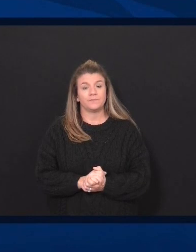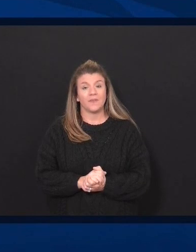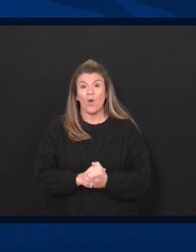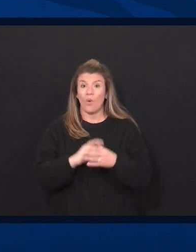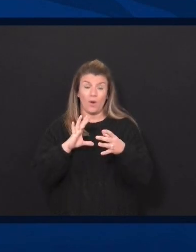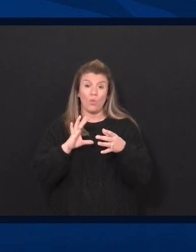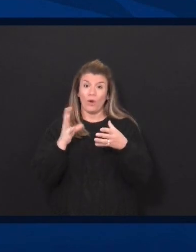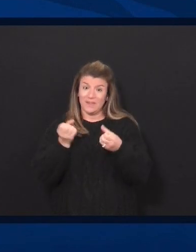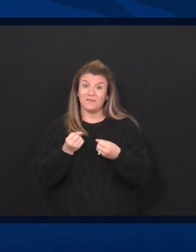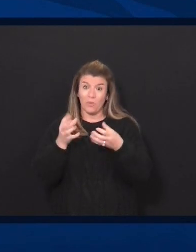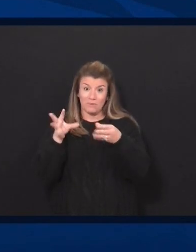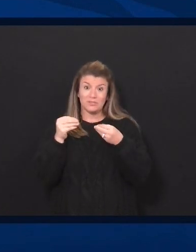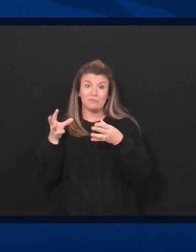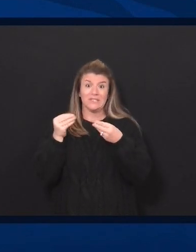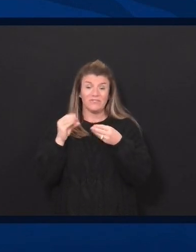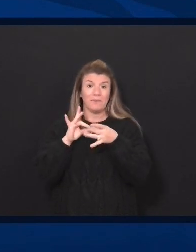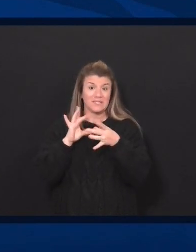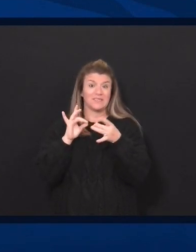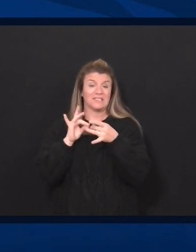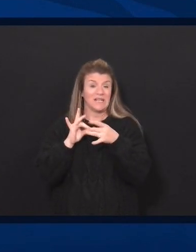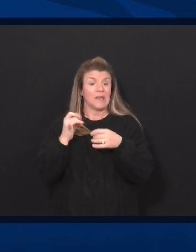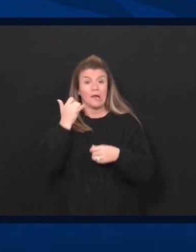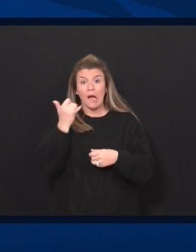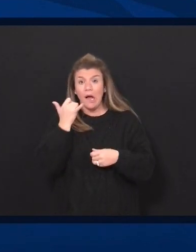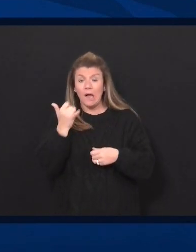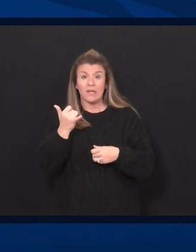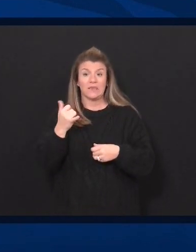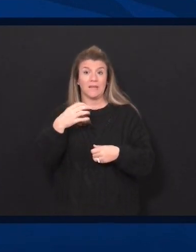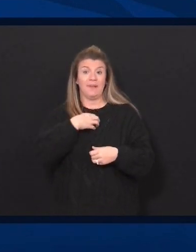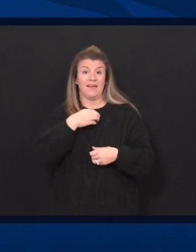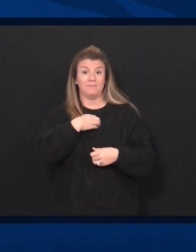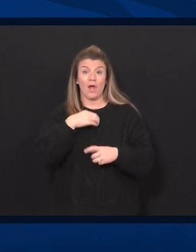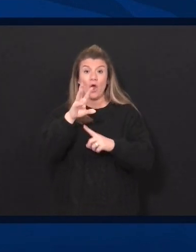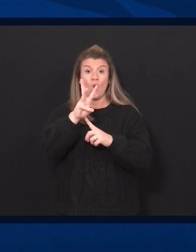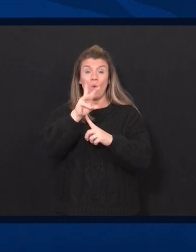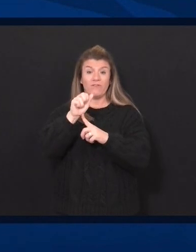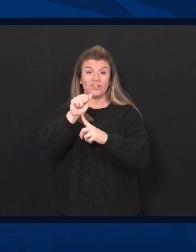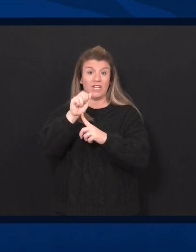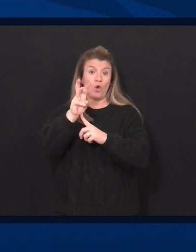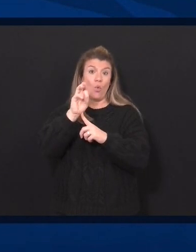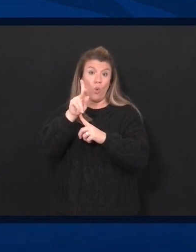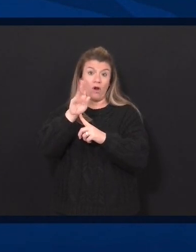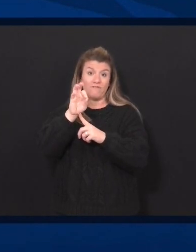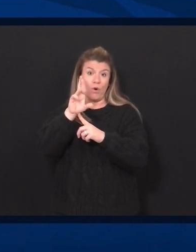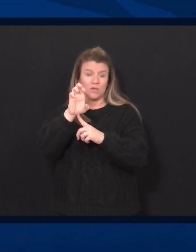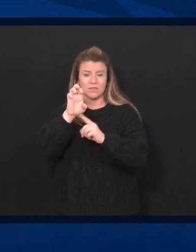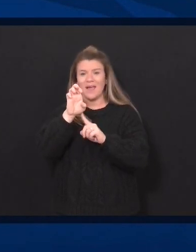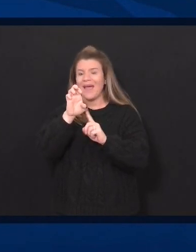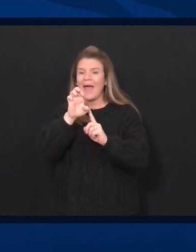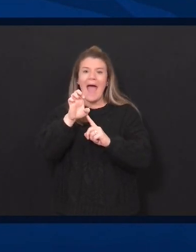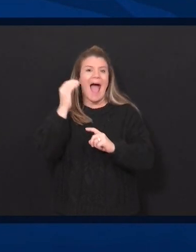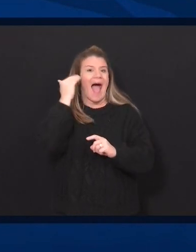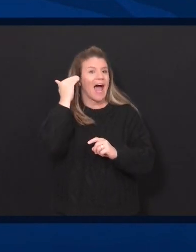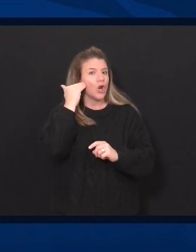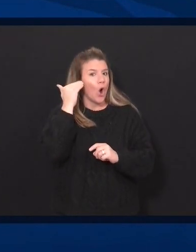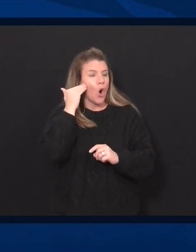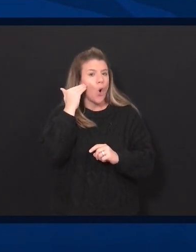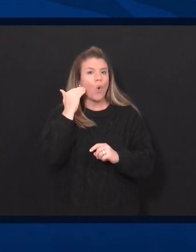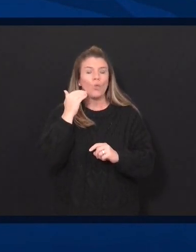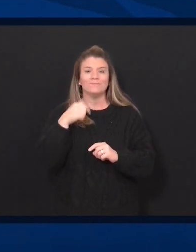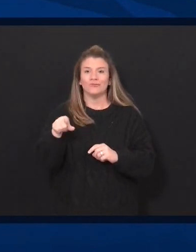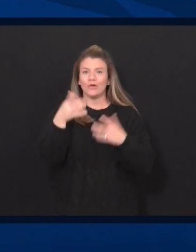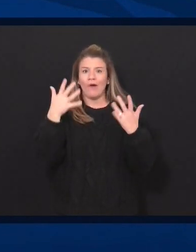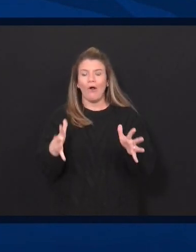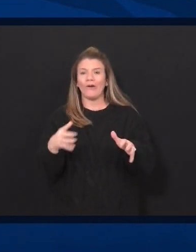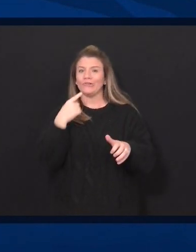messages and calls and complaints about West Virginia workforce. And I know you've addressed it and said they're handling an inordinate amount of